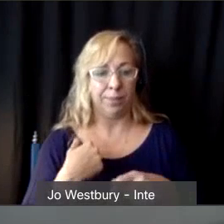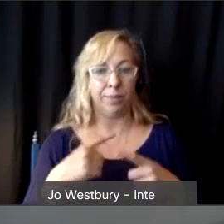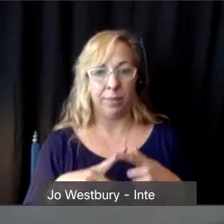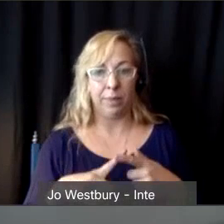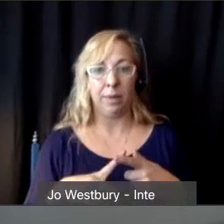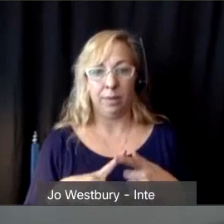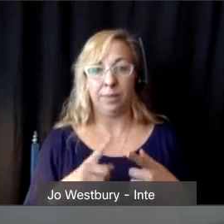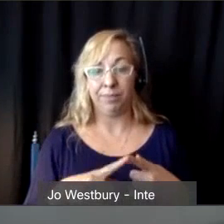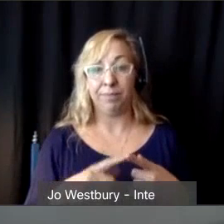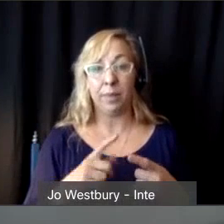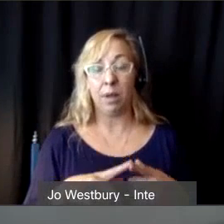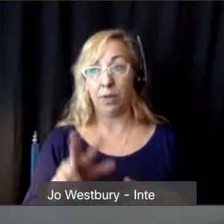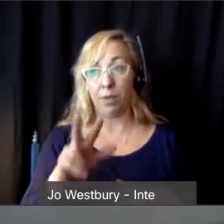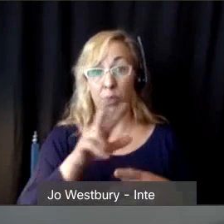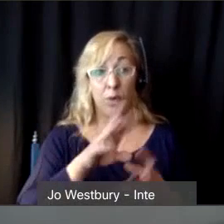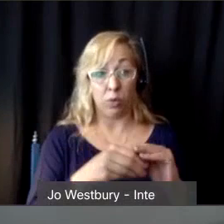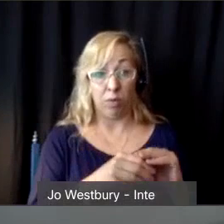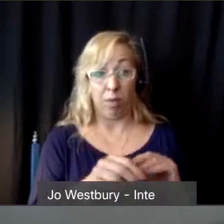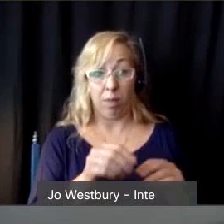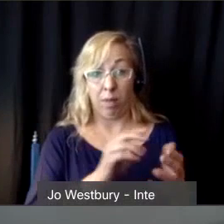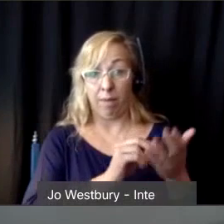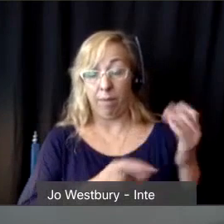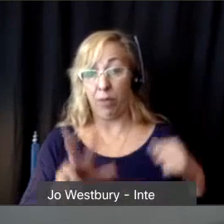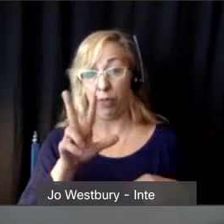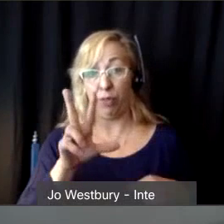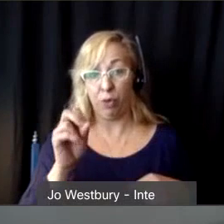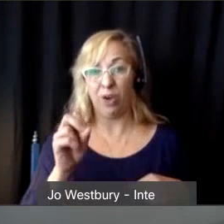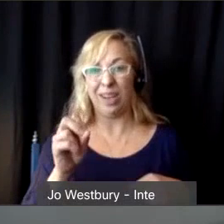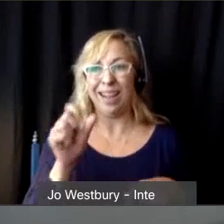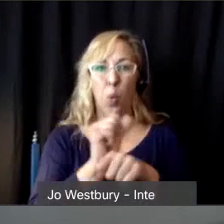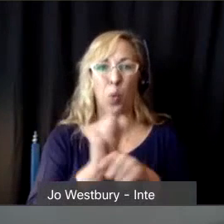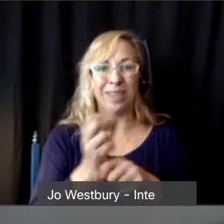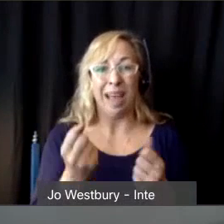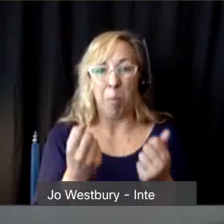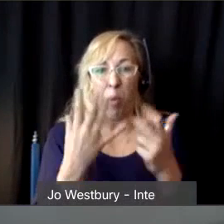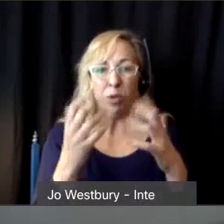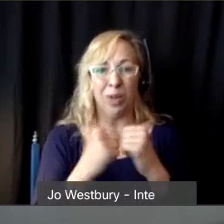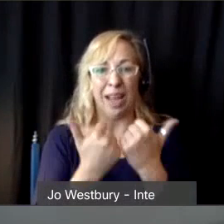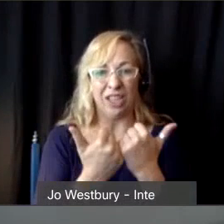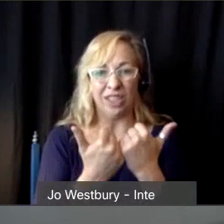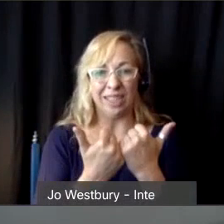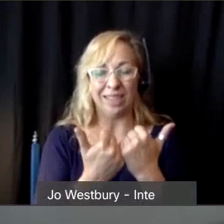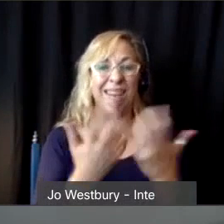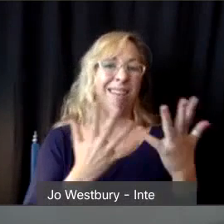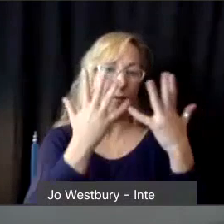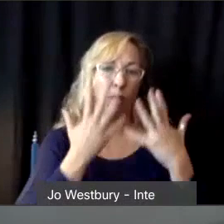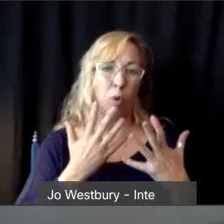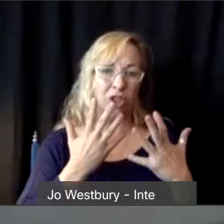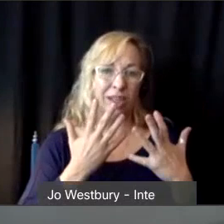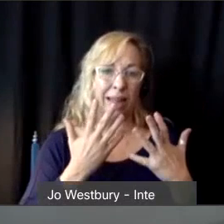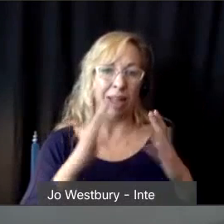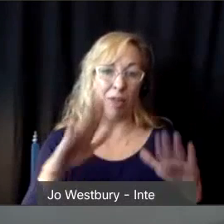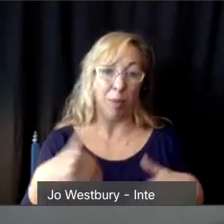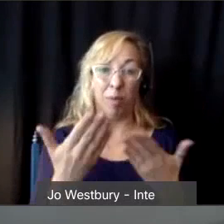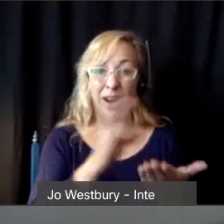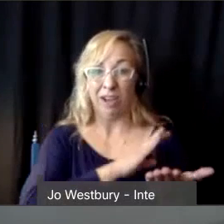week. 30 of those work at more than one agency, and sadly, there have been 8 deaths among provider